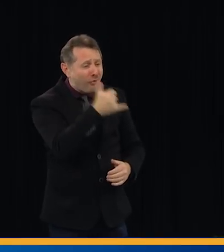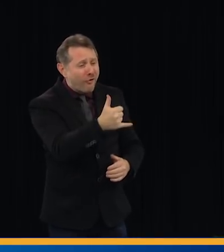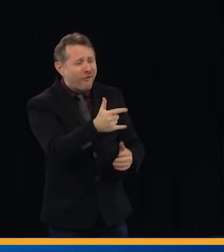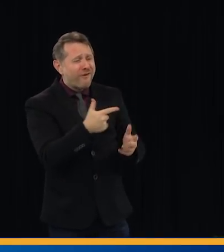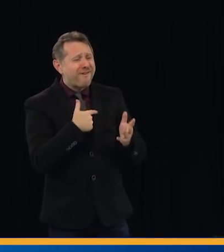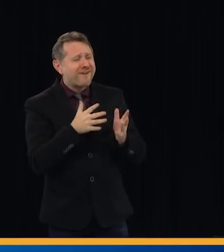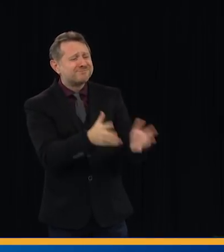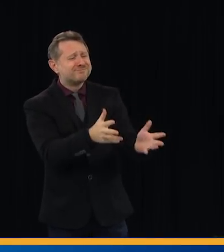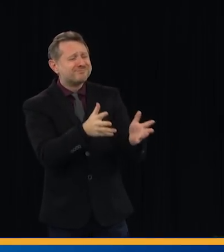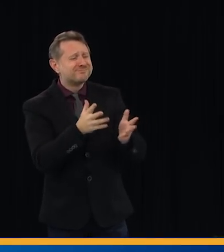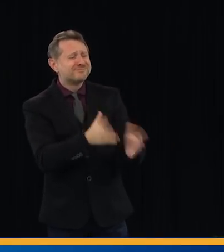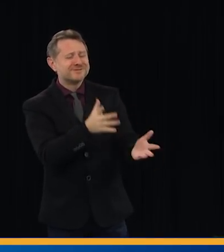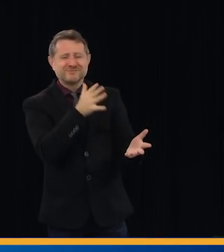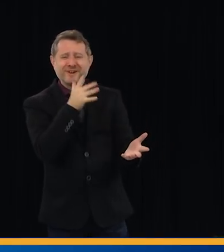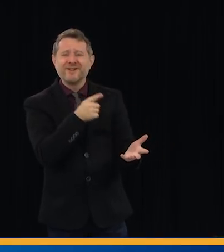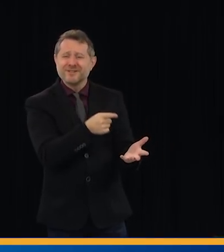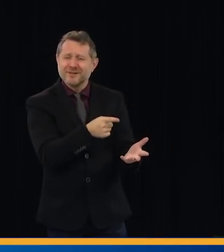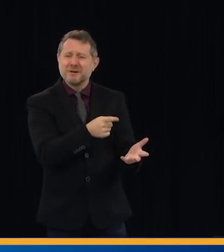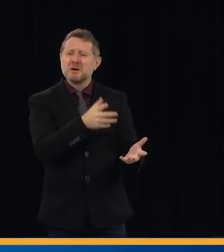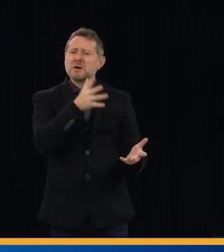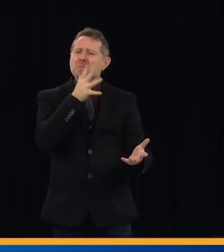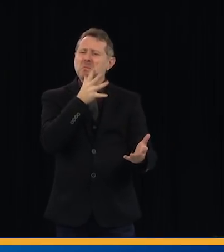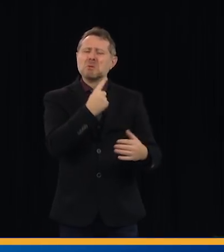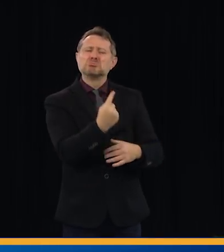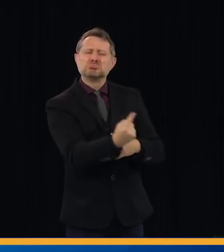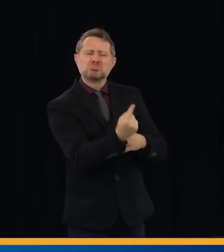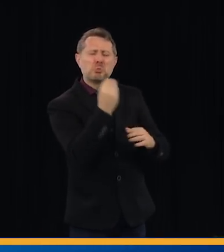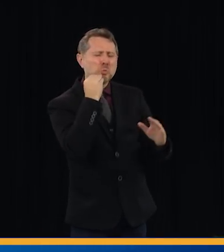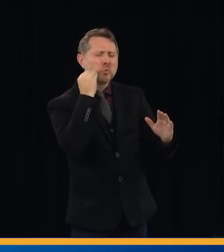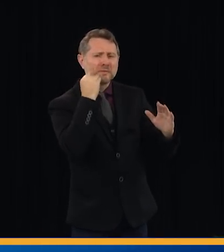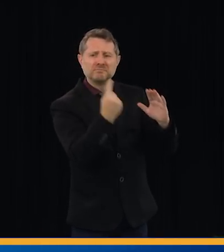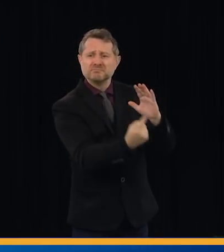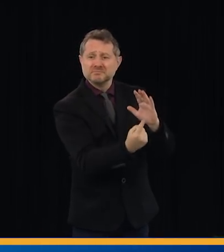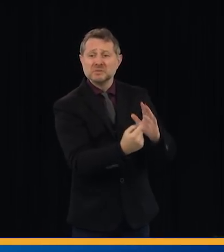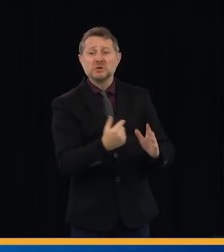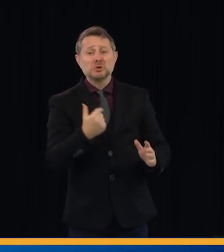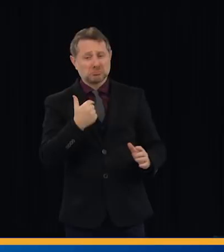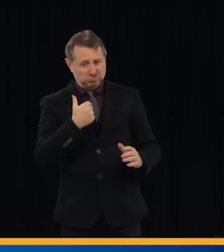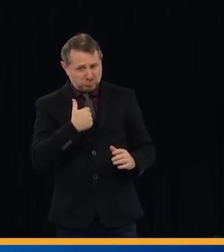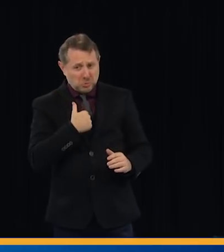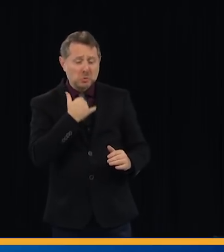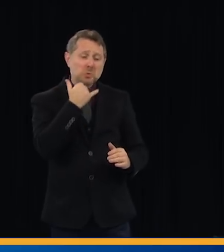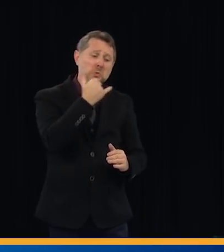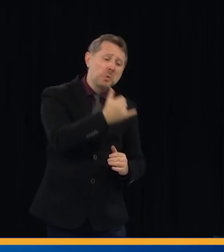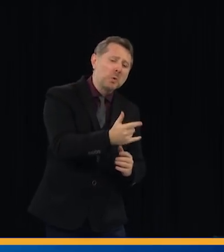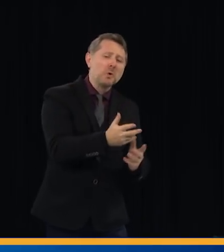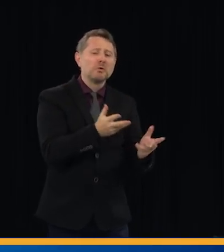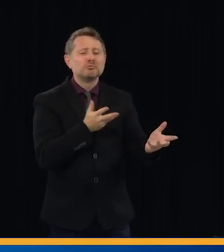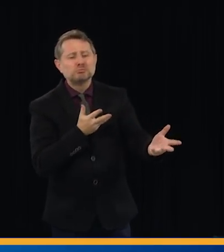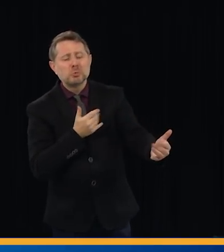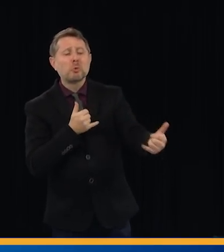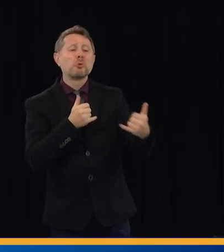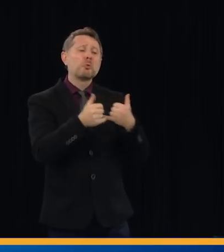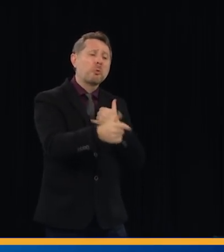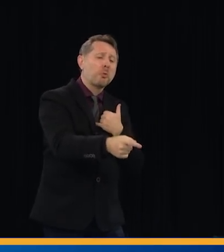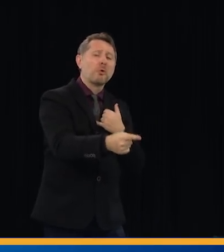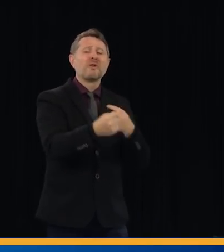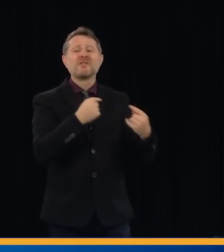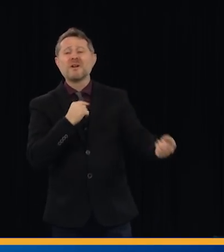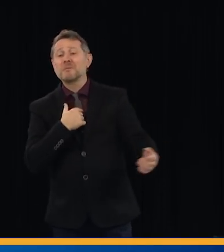house, and she's in the house, and so we sort of take turns talking to